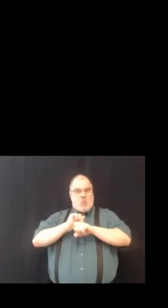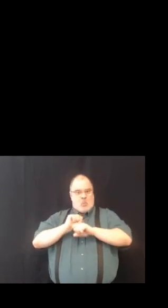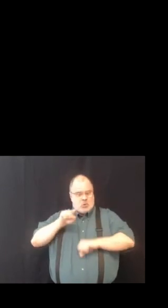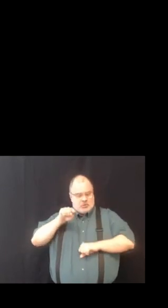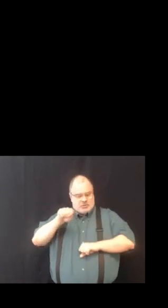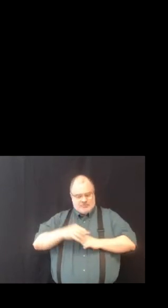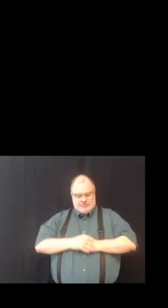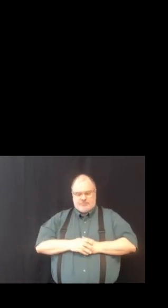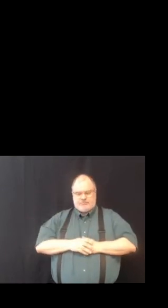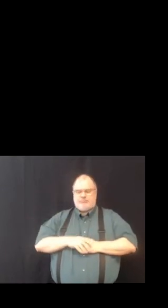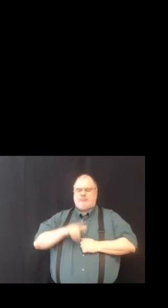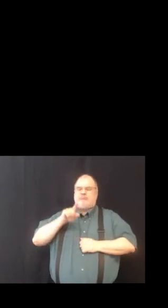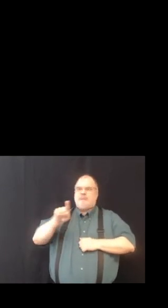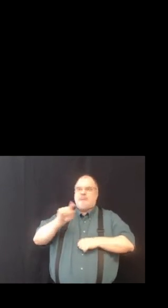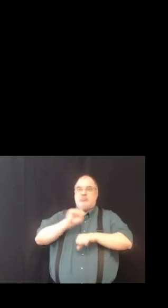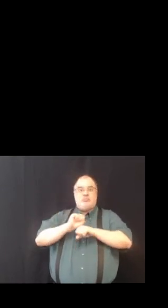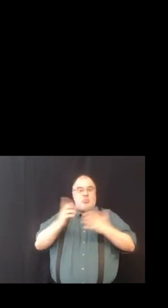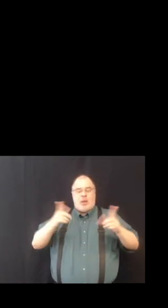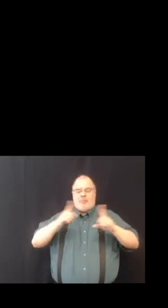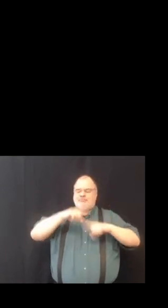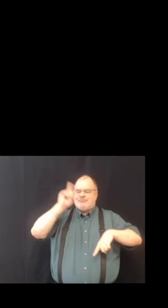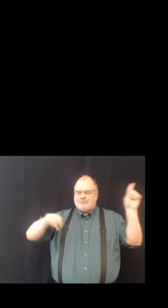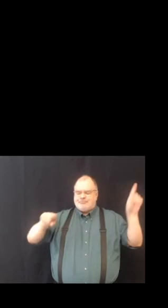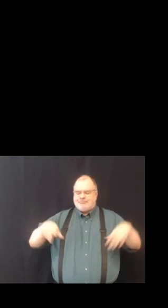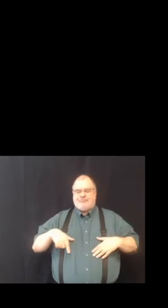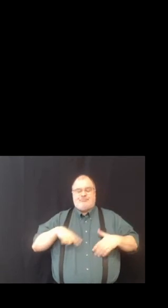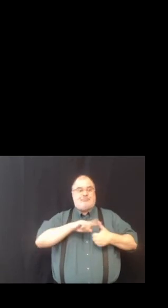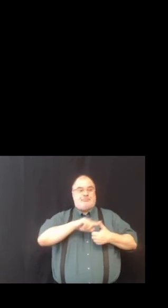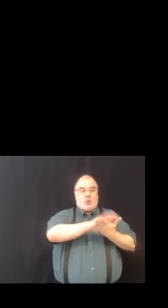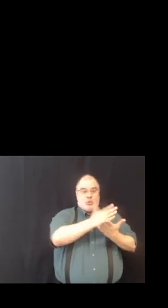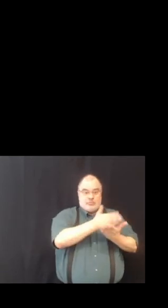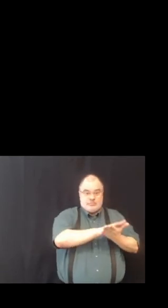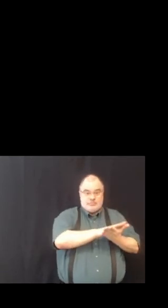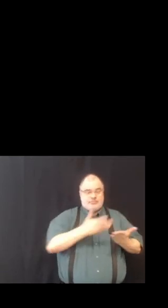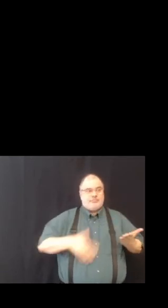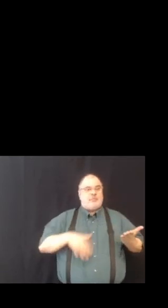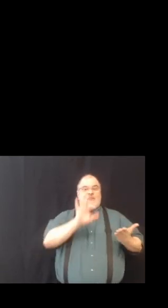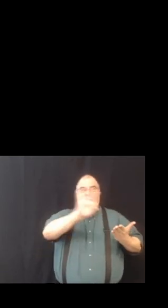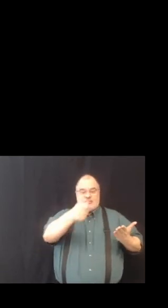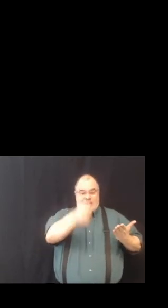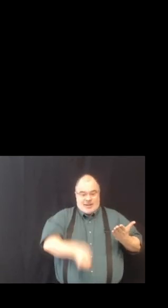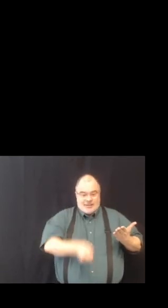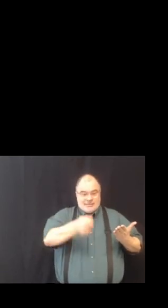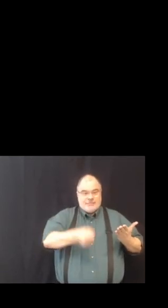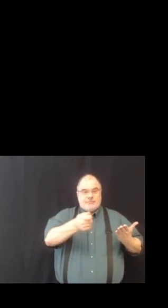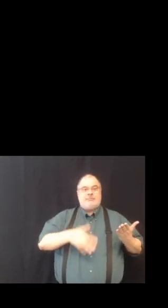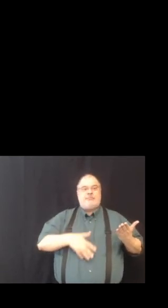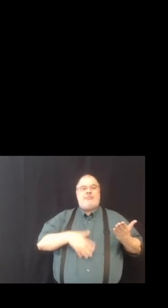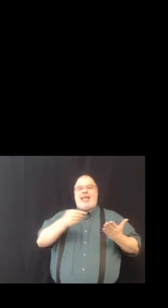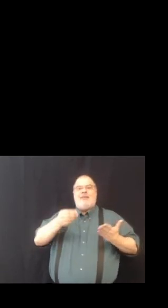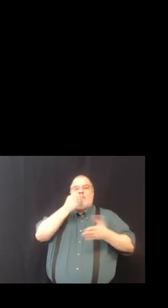wide variety of jobs, including grill cook, fry station, and a prep attendant, and 2 that serve